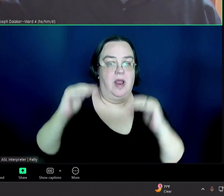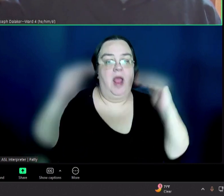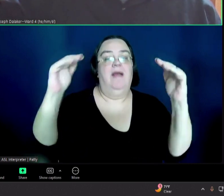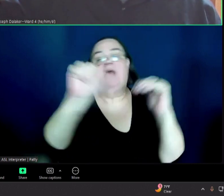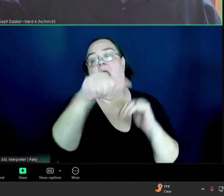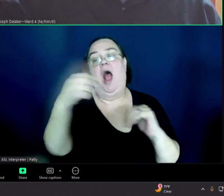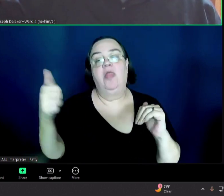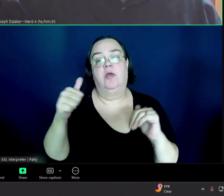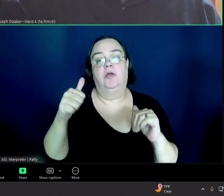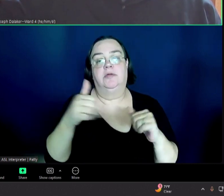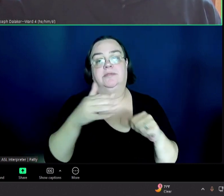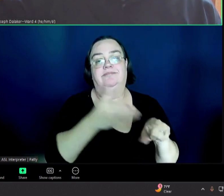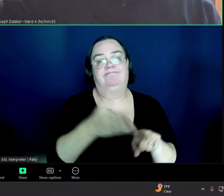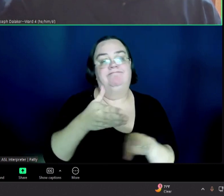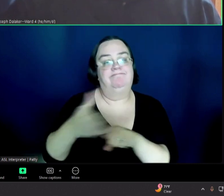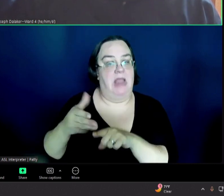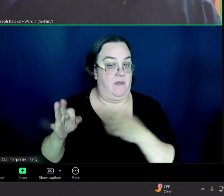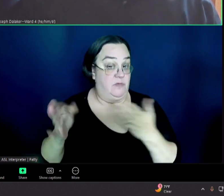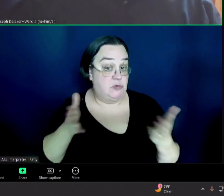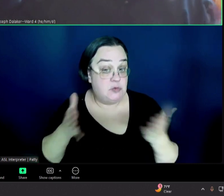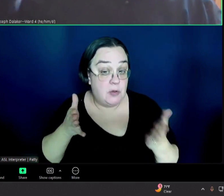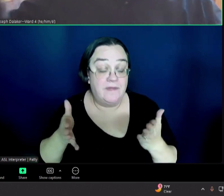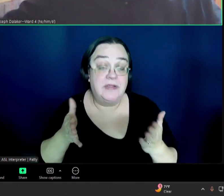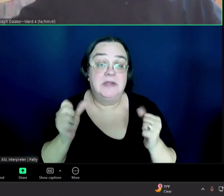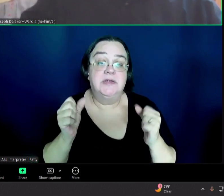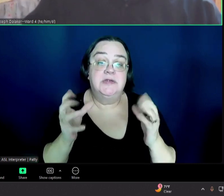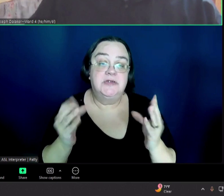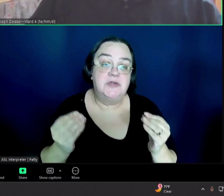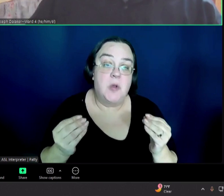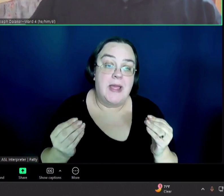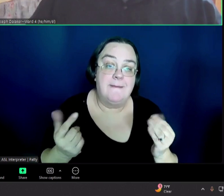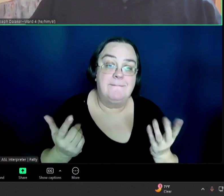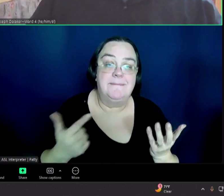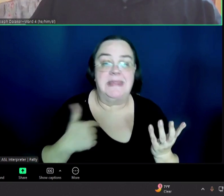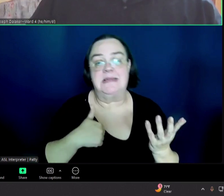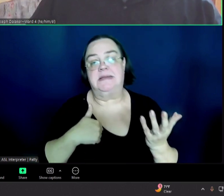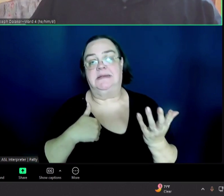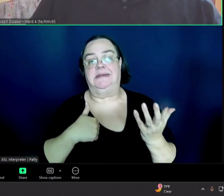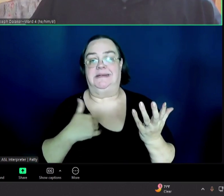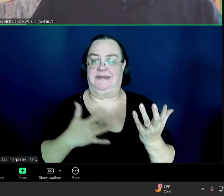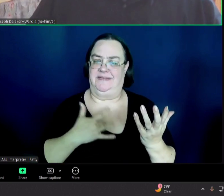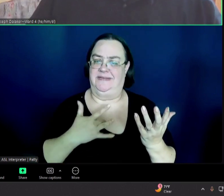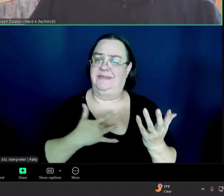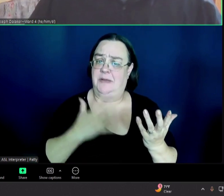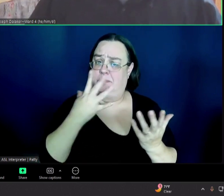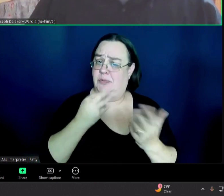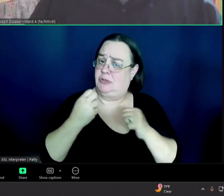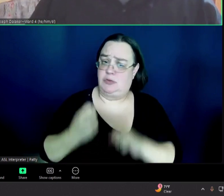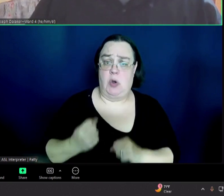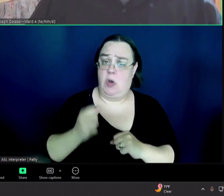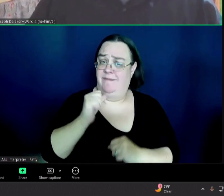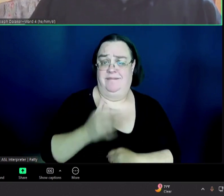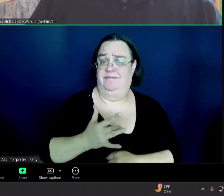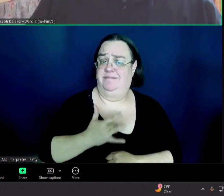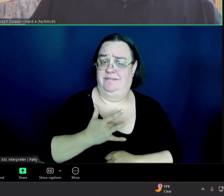service. So I feel pretty strongly we shouldn't be doing this. And